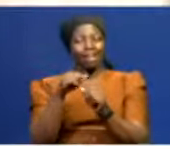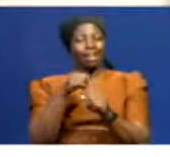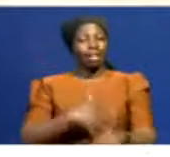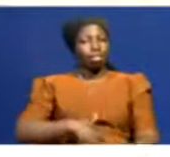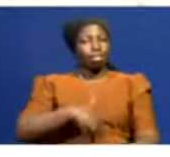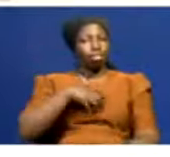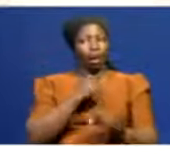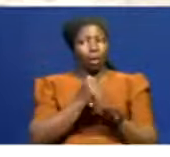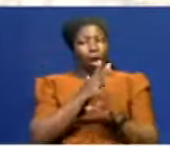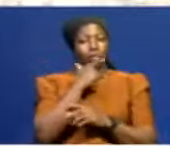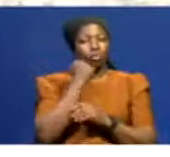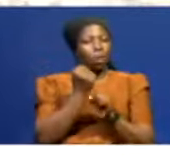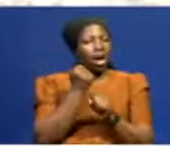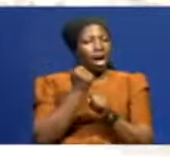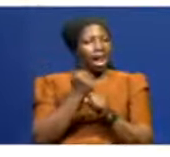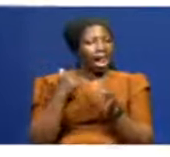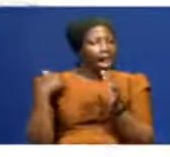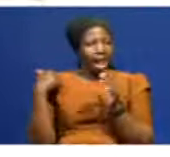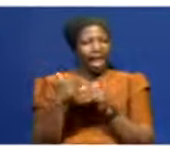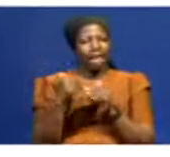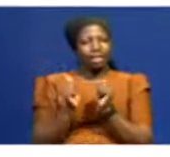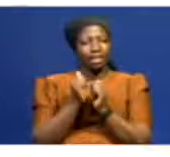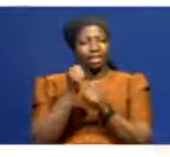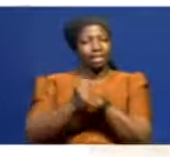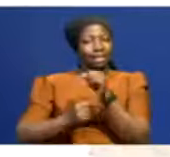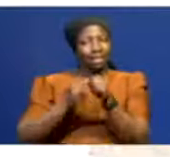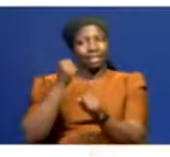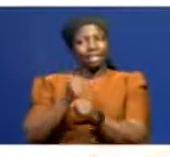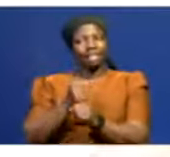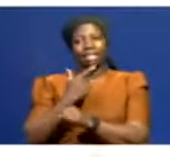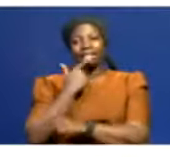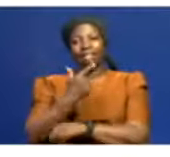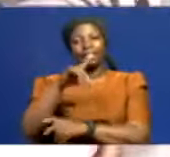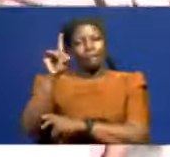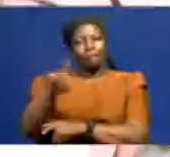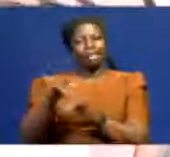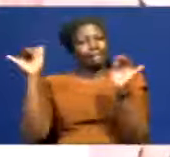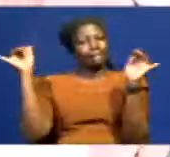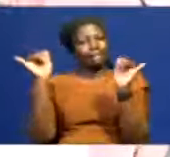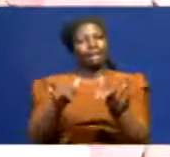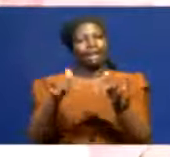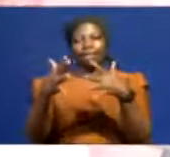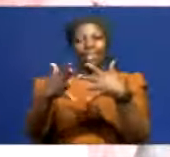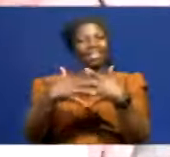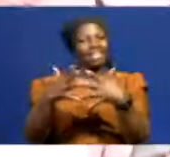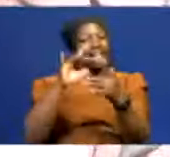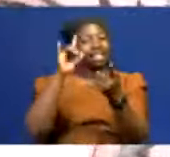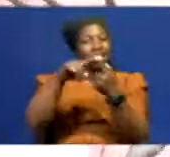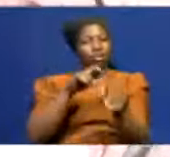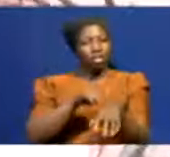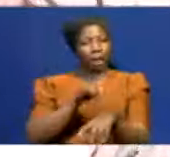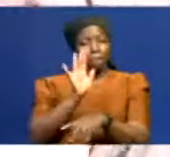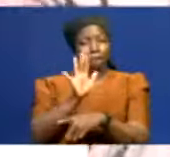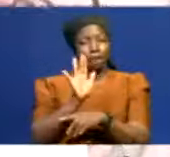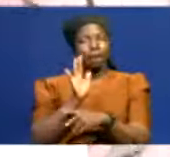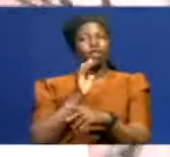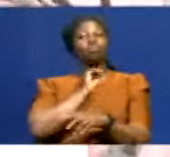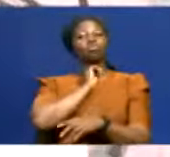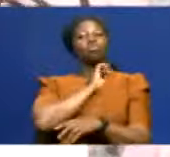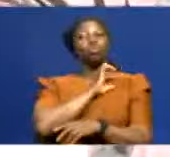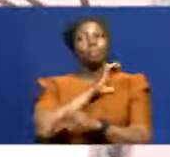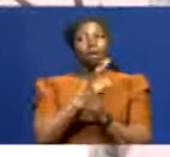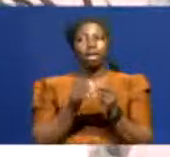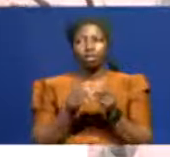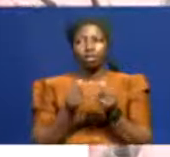the farm for 10 years, have vowed to camp at the farm's gate until their grievances are addressed.